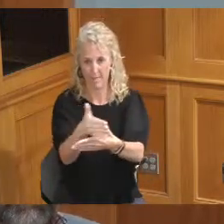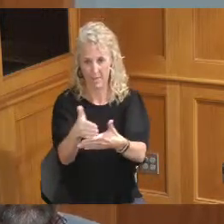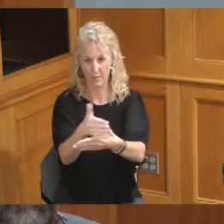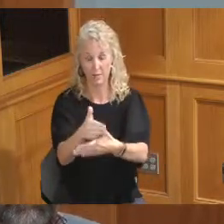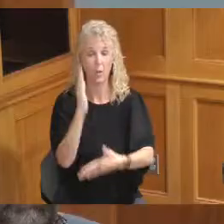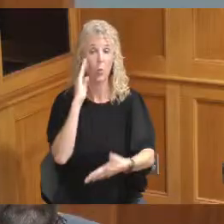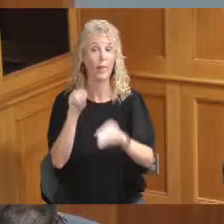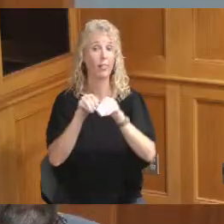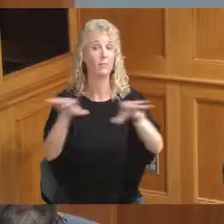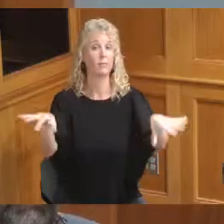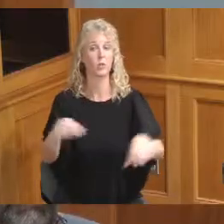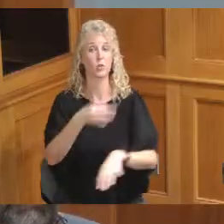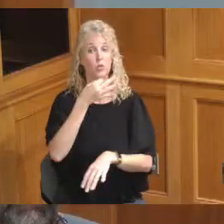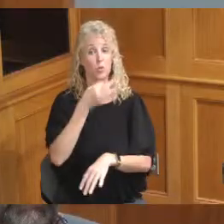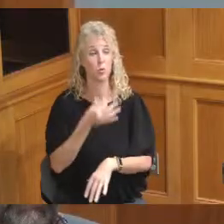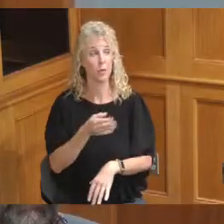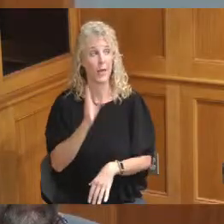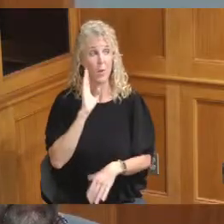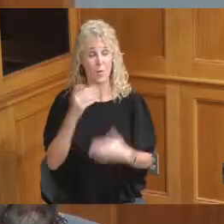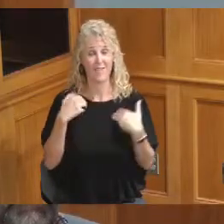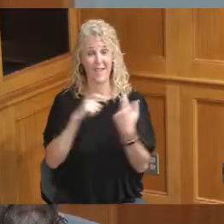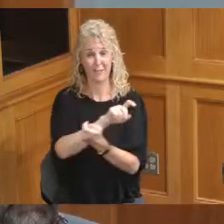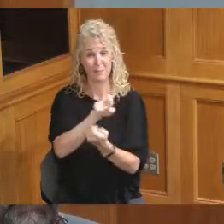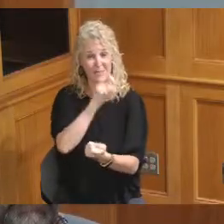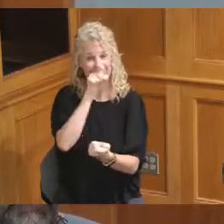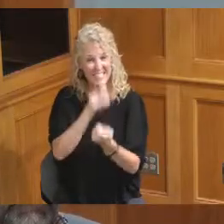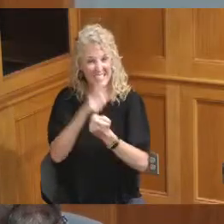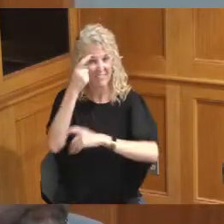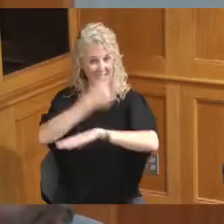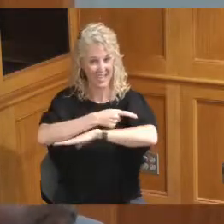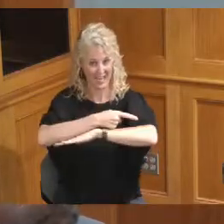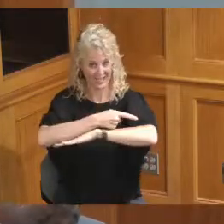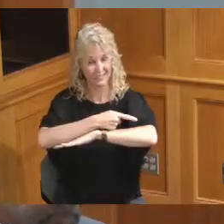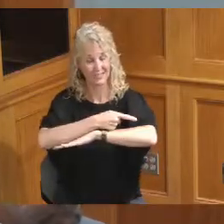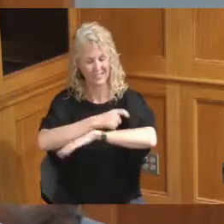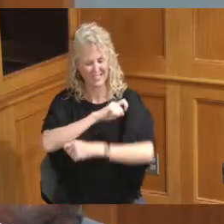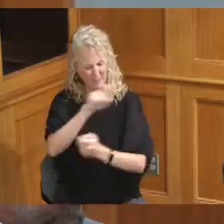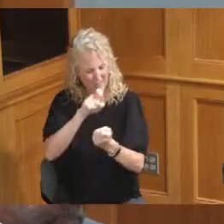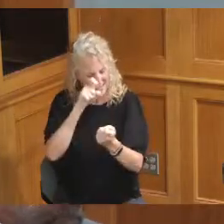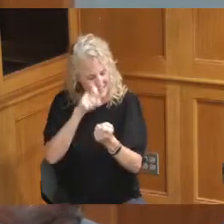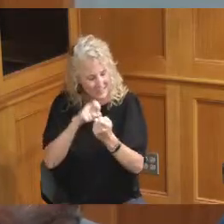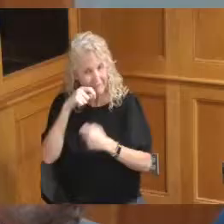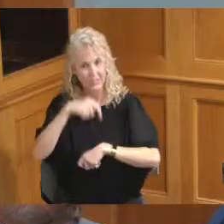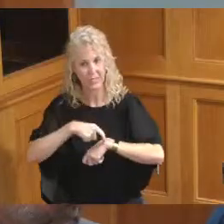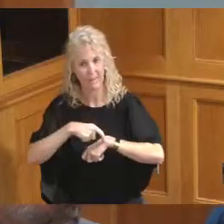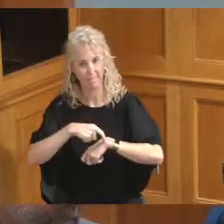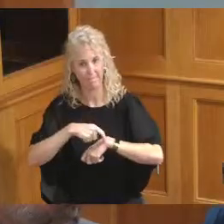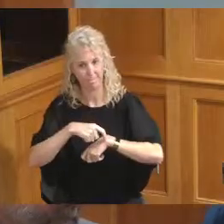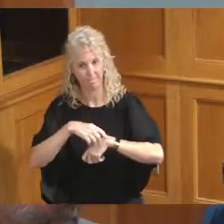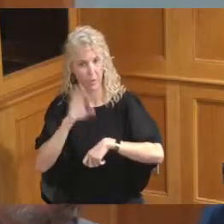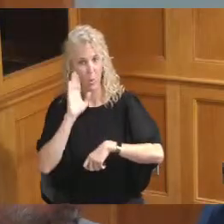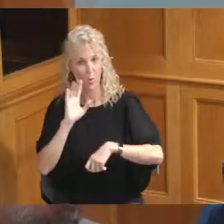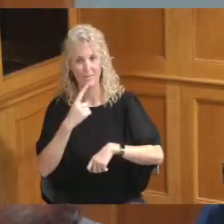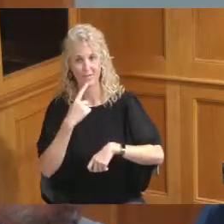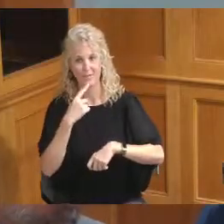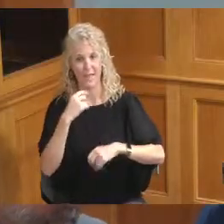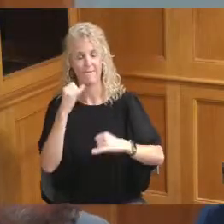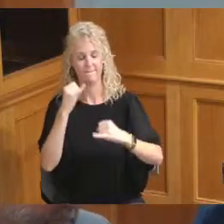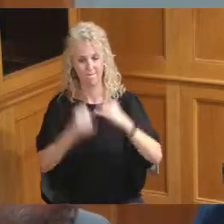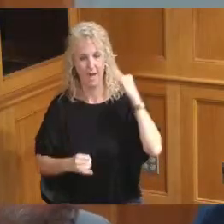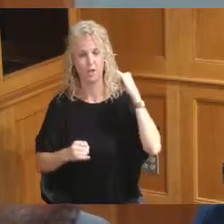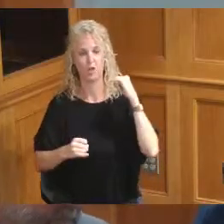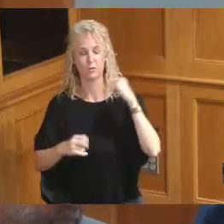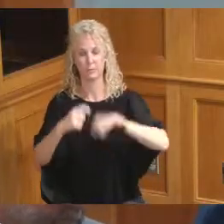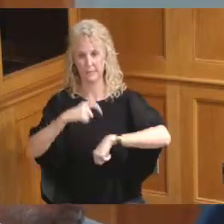released shortly, and it will specify what that date is and the time by which we should get all the negotiations and the final documents